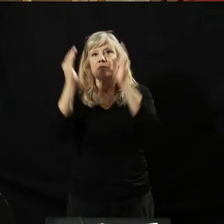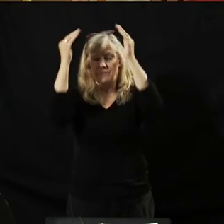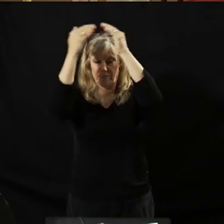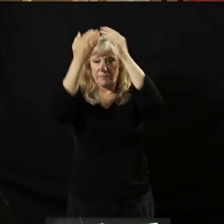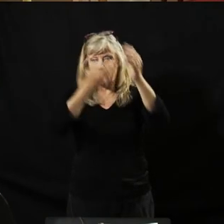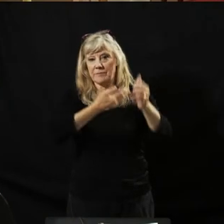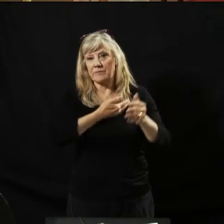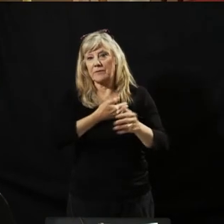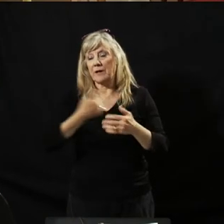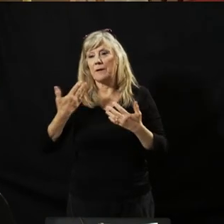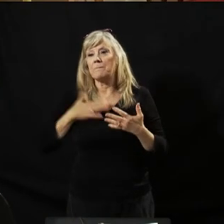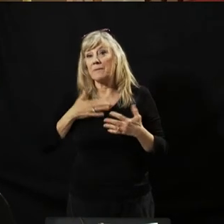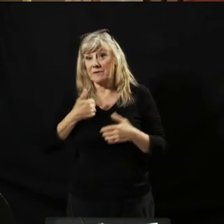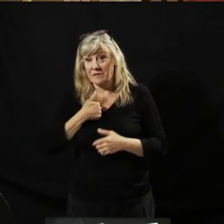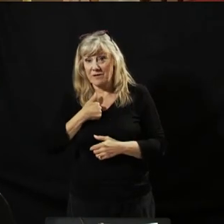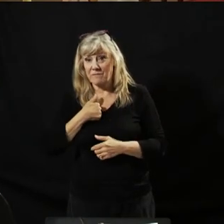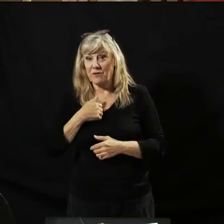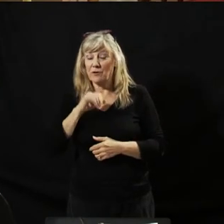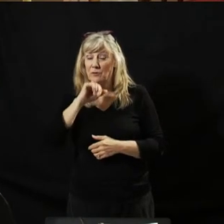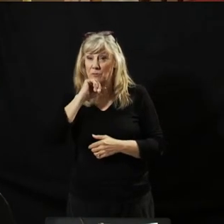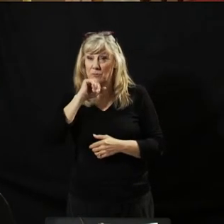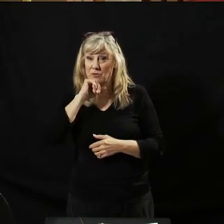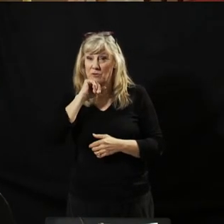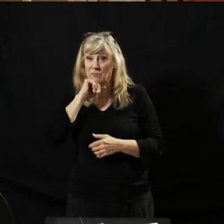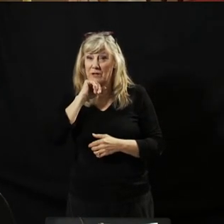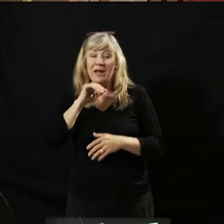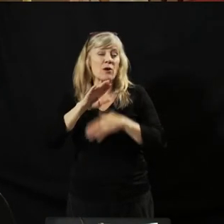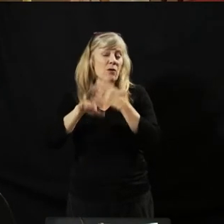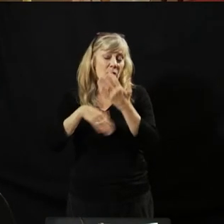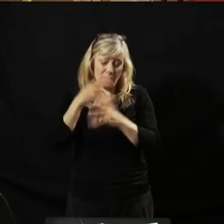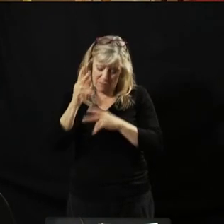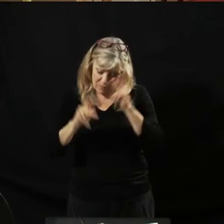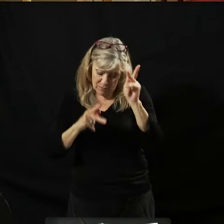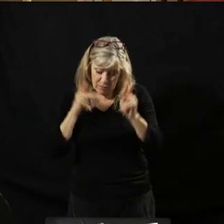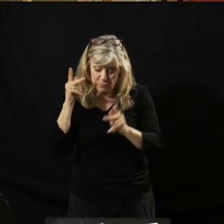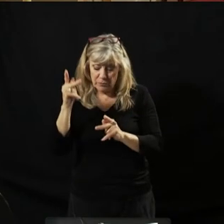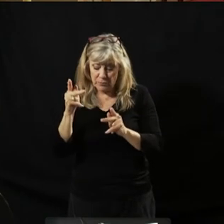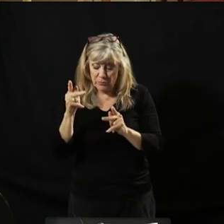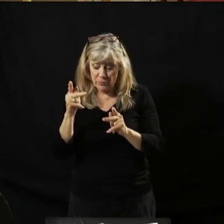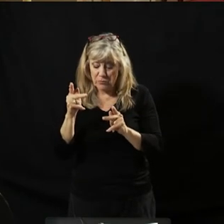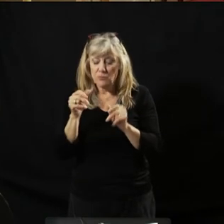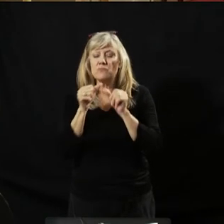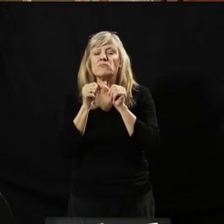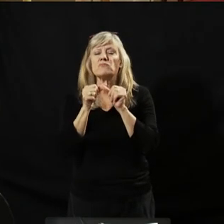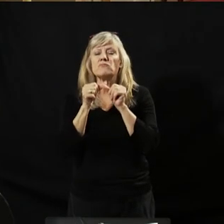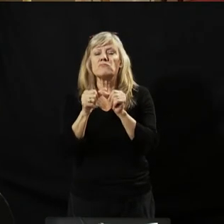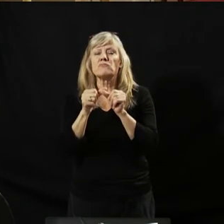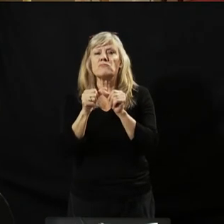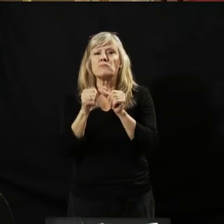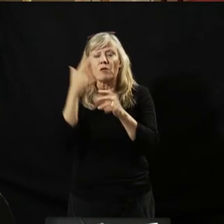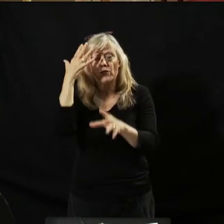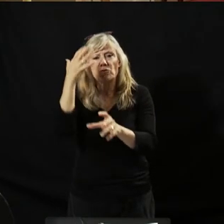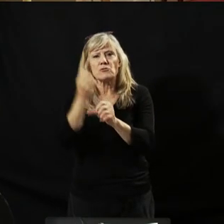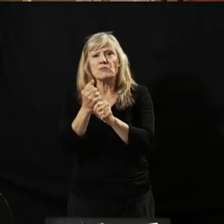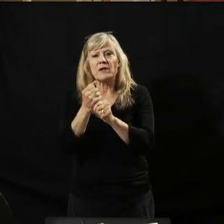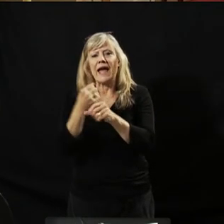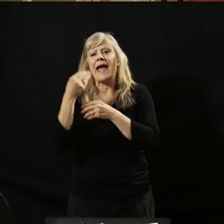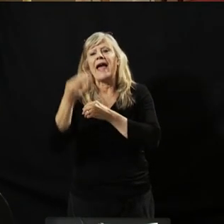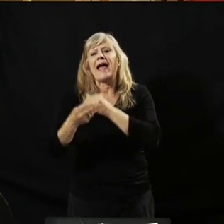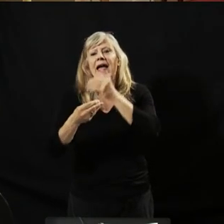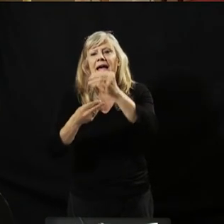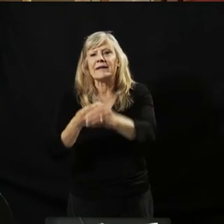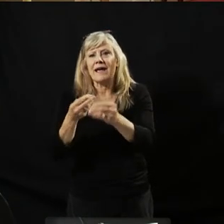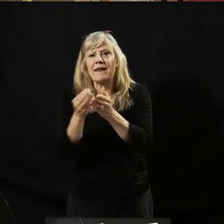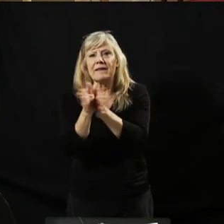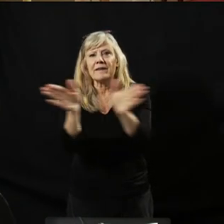me, your unworthy servant, and all those who, holding to the truth, hand on the Catholic and apostolic